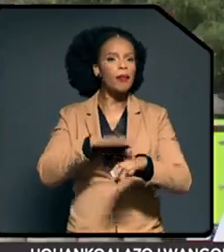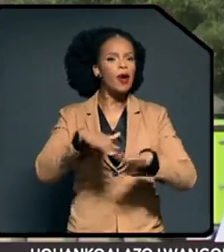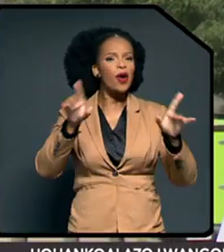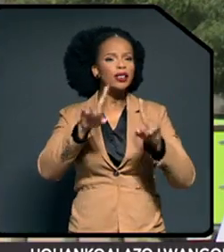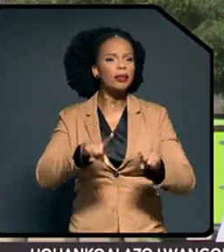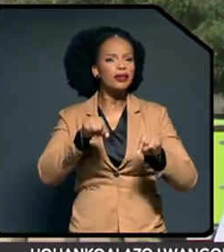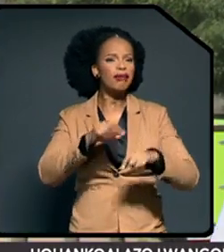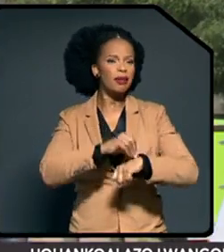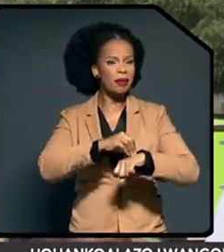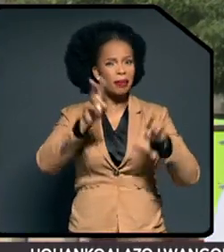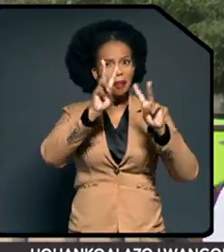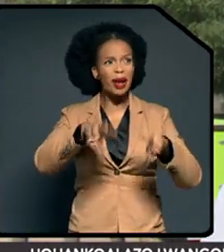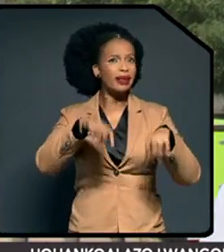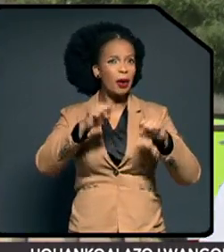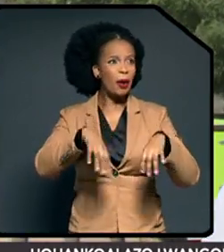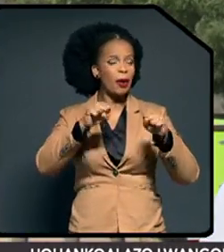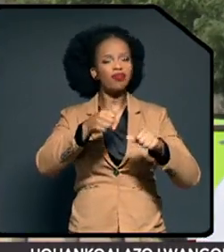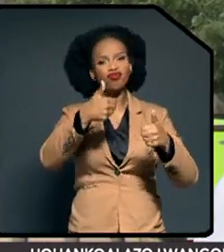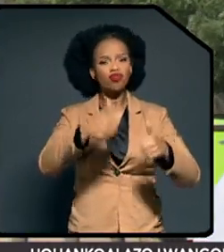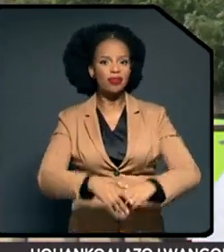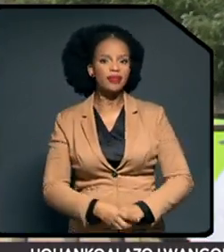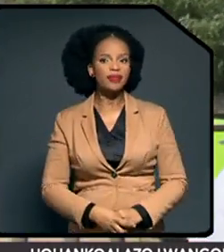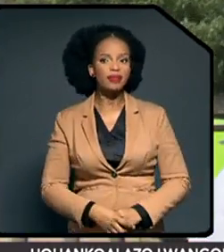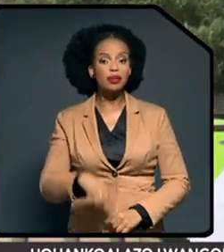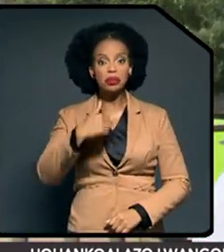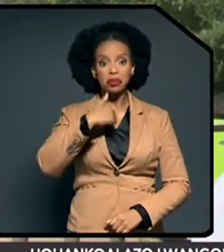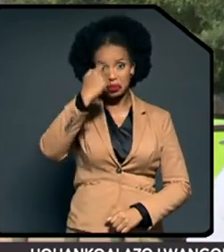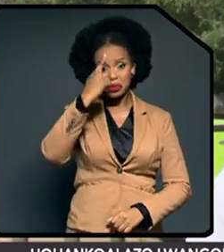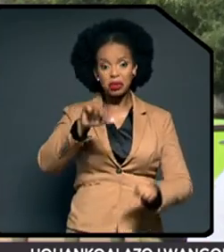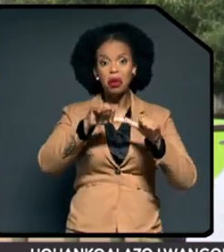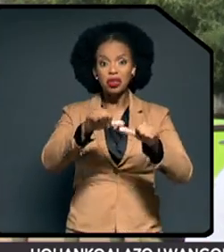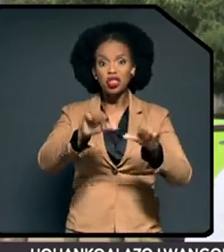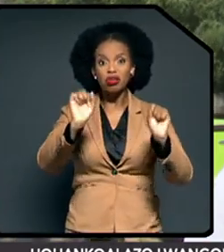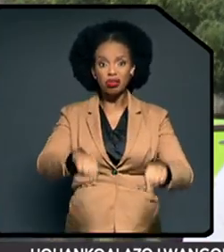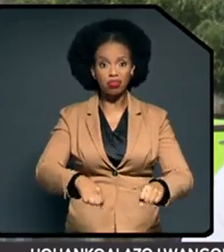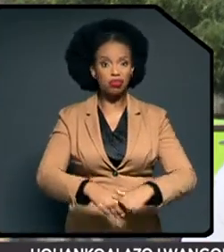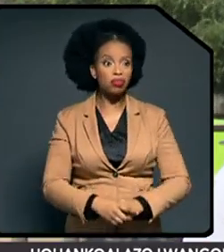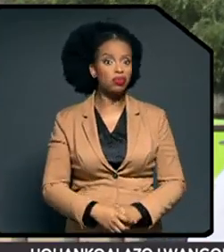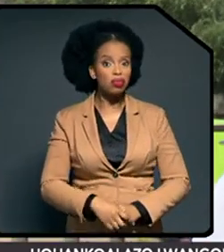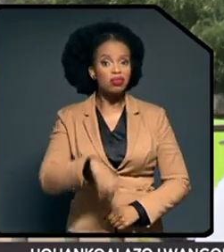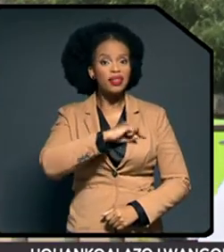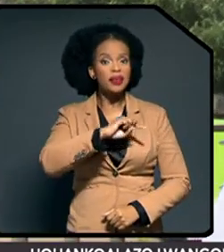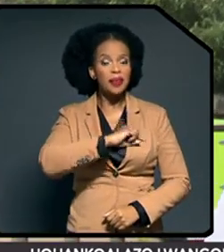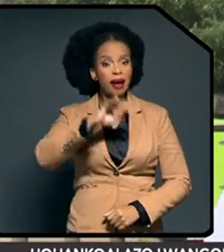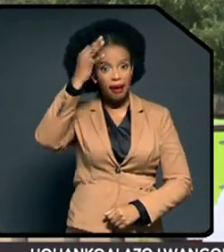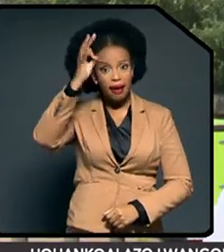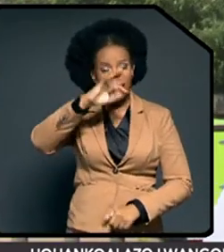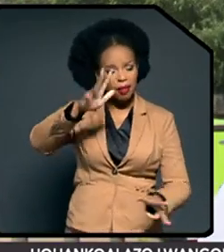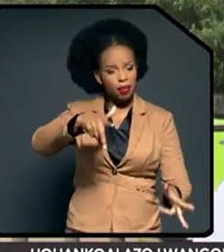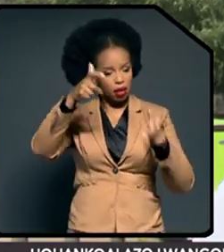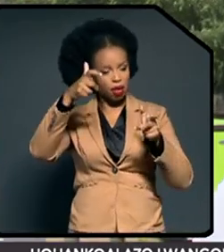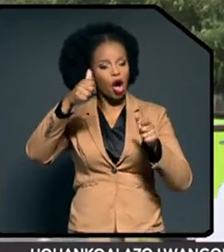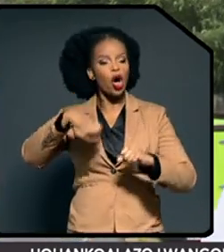AASCOM. I think it should continue because it's spreading a message. In a sense that there